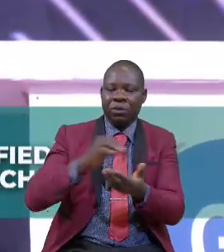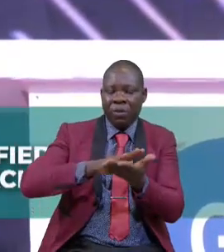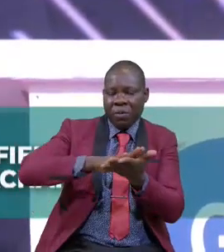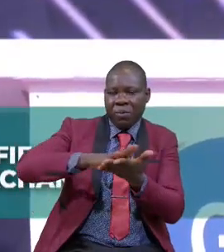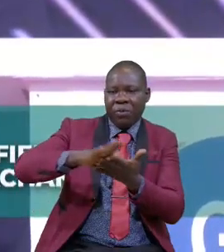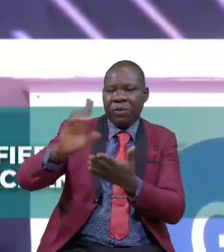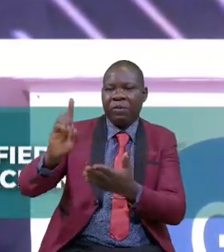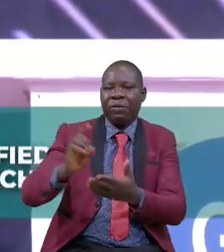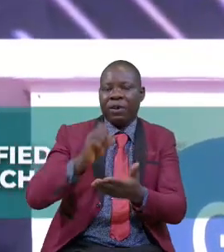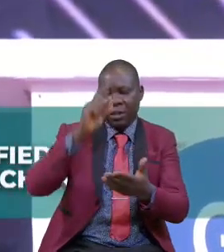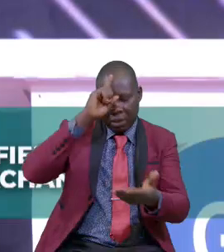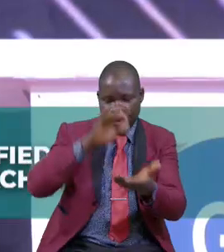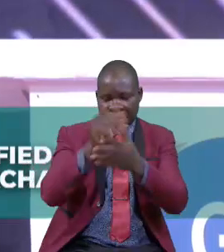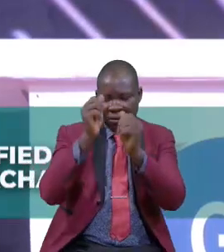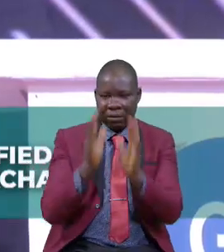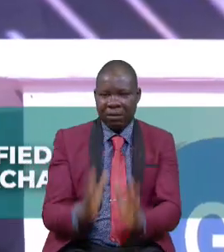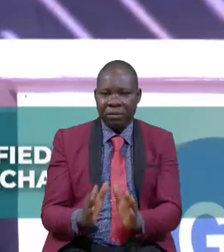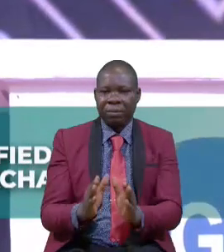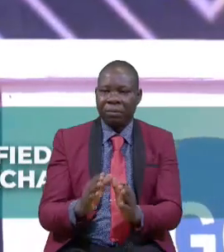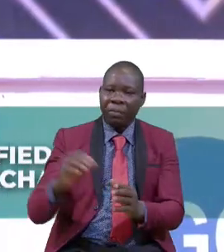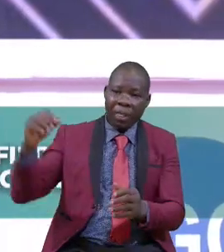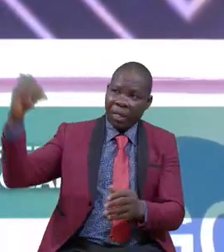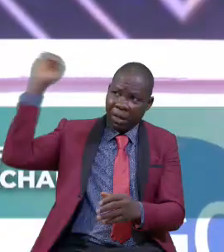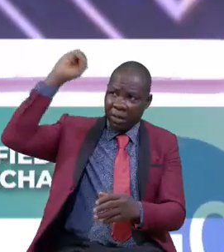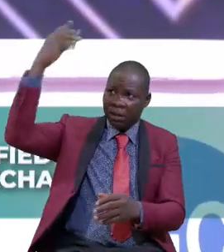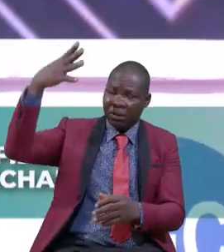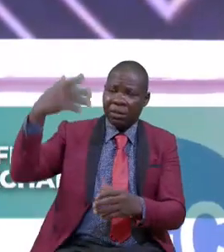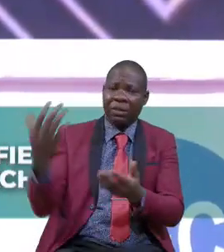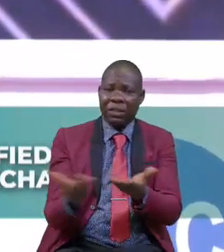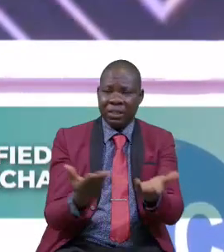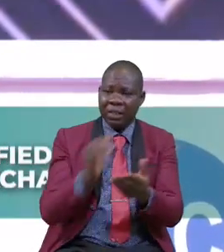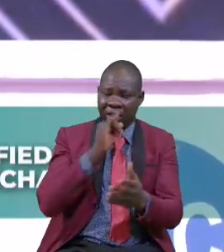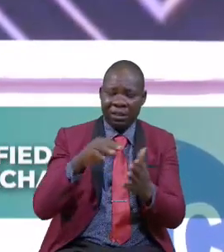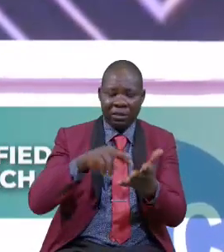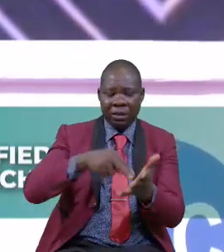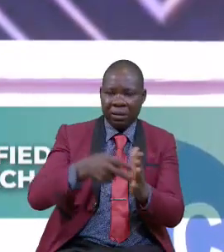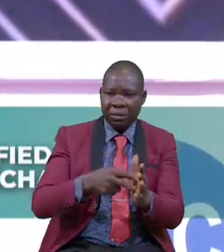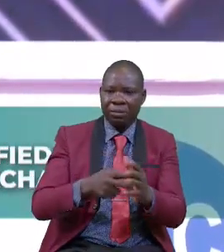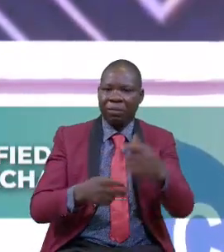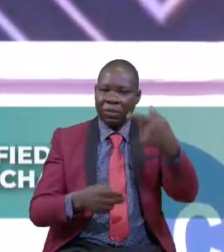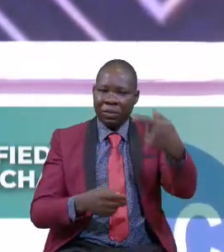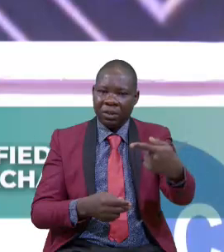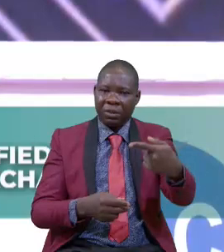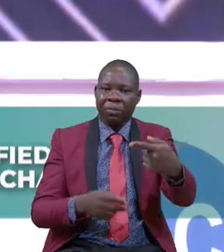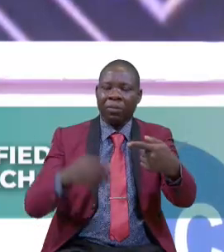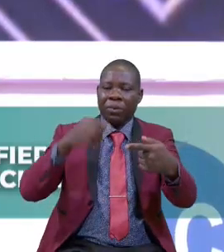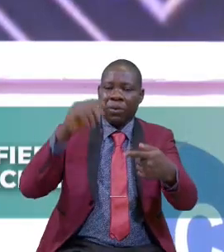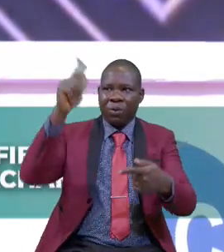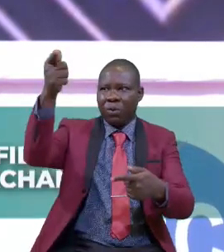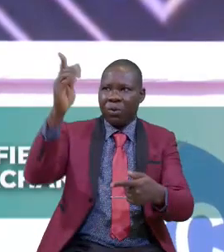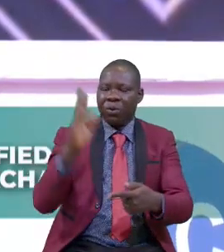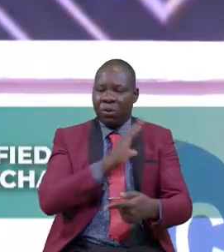We're looking at grace here. Grace is now defined as godliness received